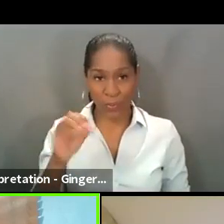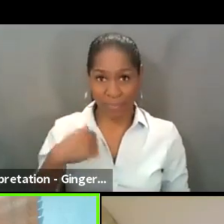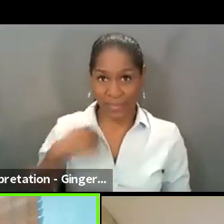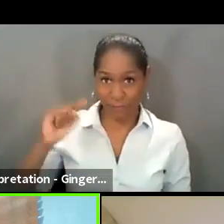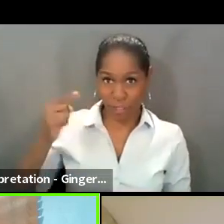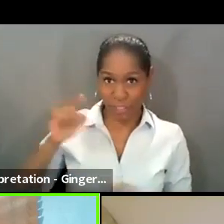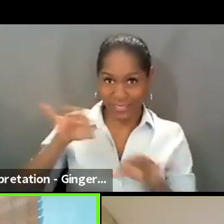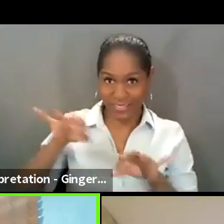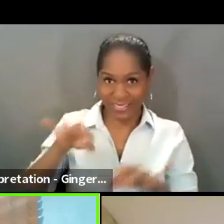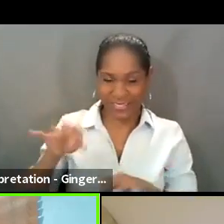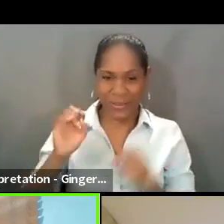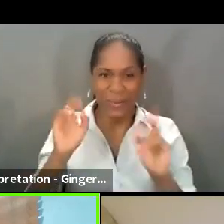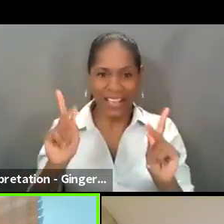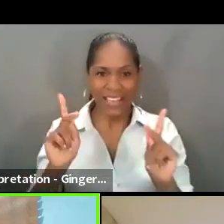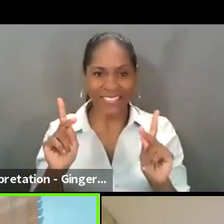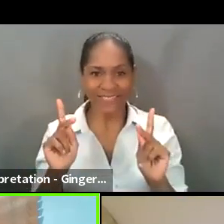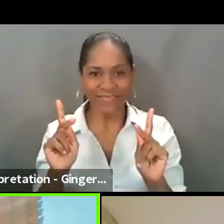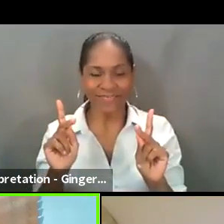Okay.